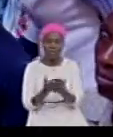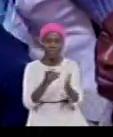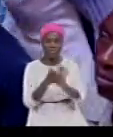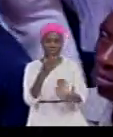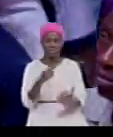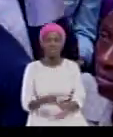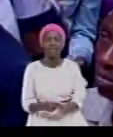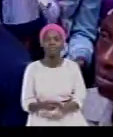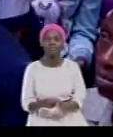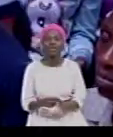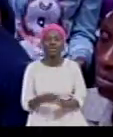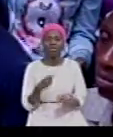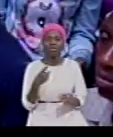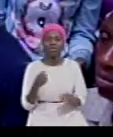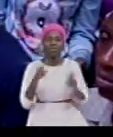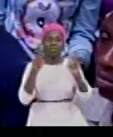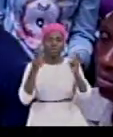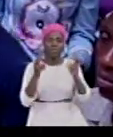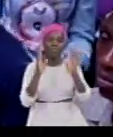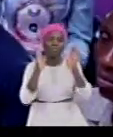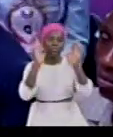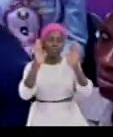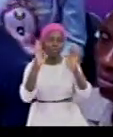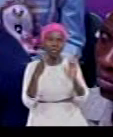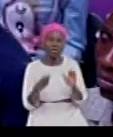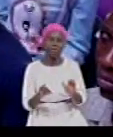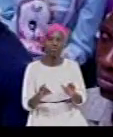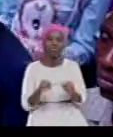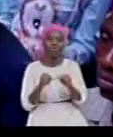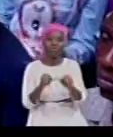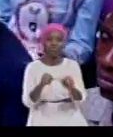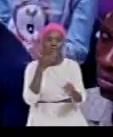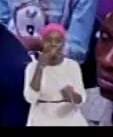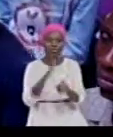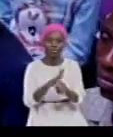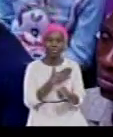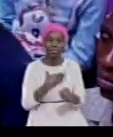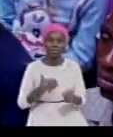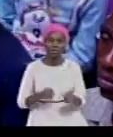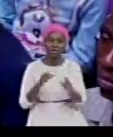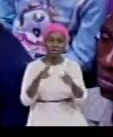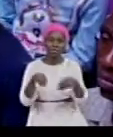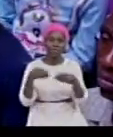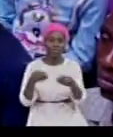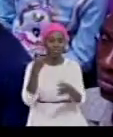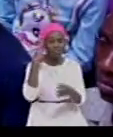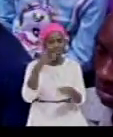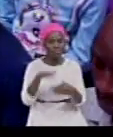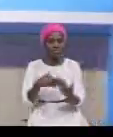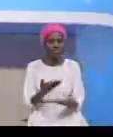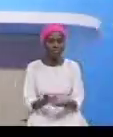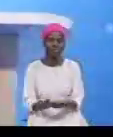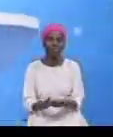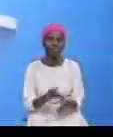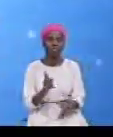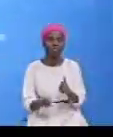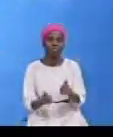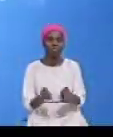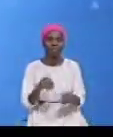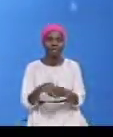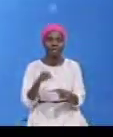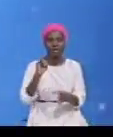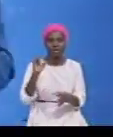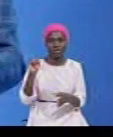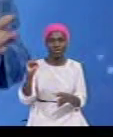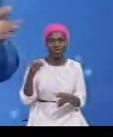of perpetual promise and provision for all. In Isaiah chapter 53,